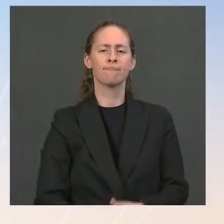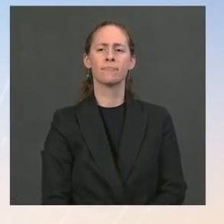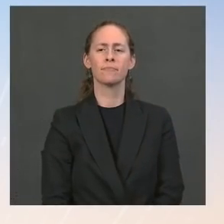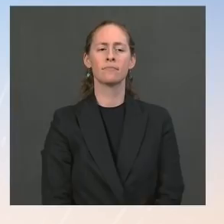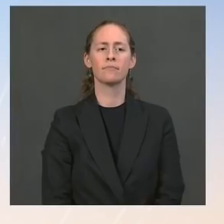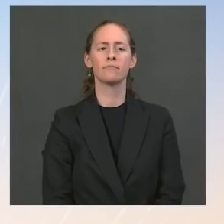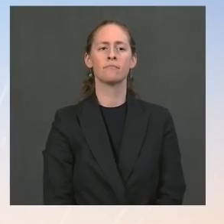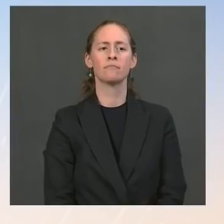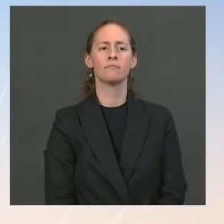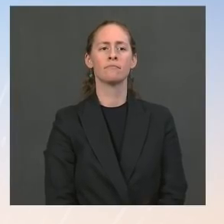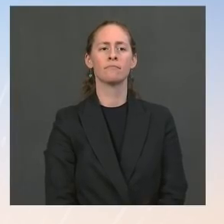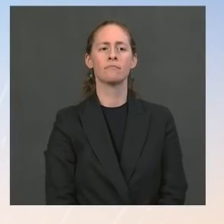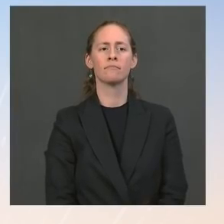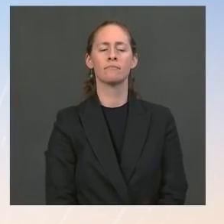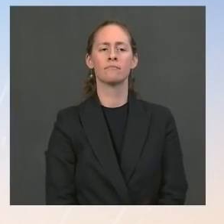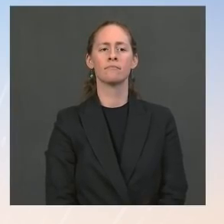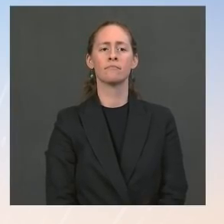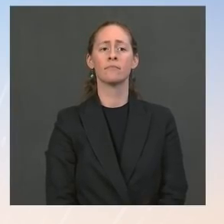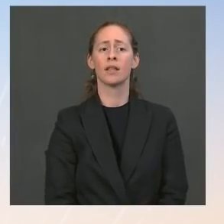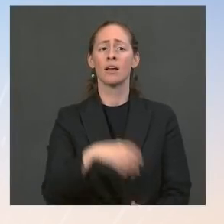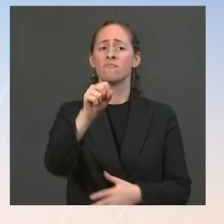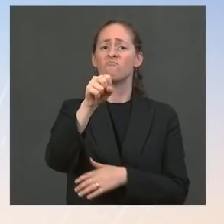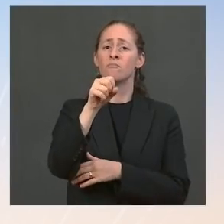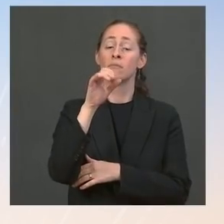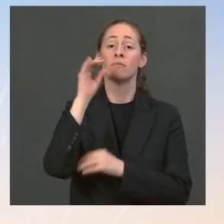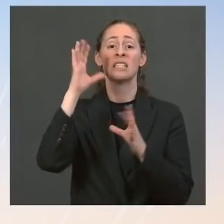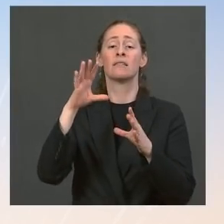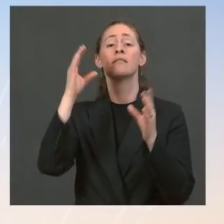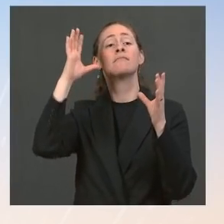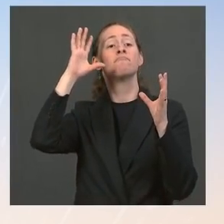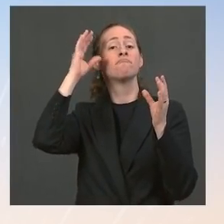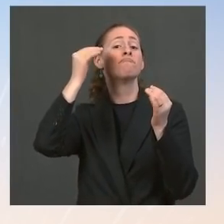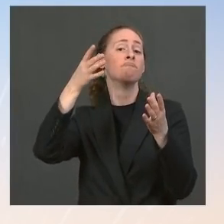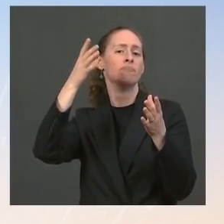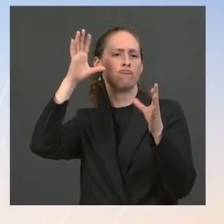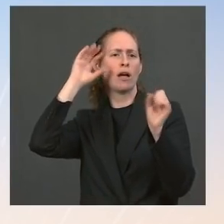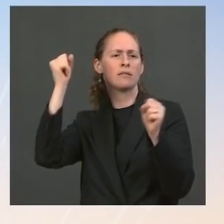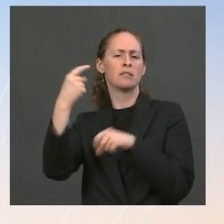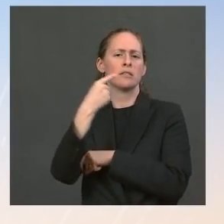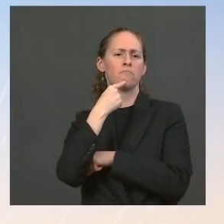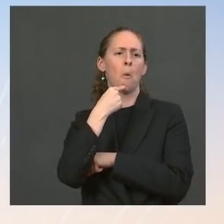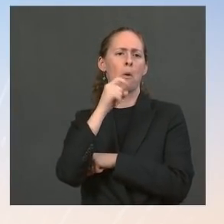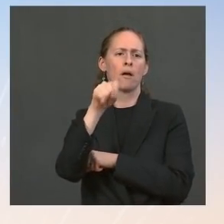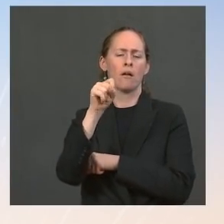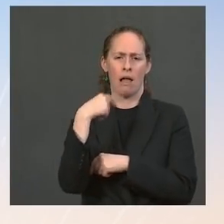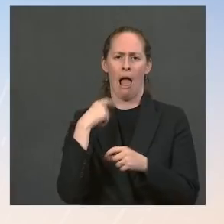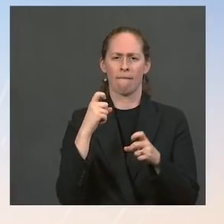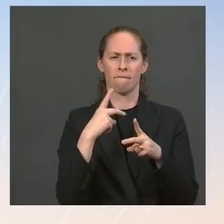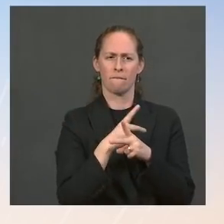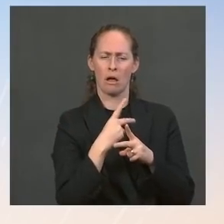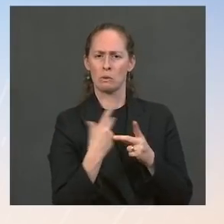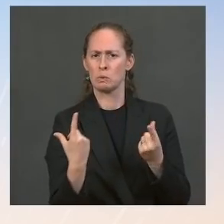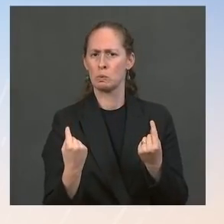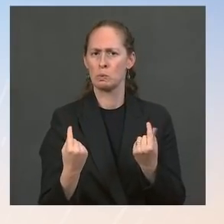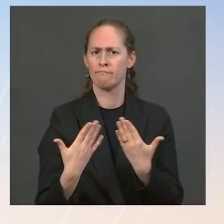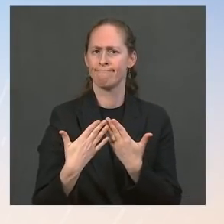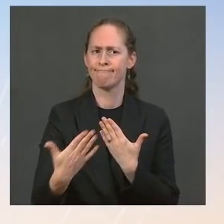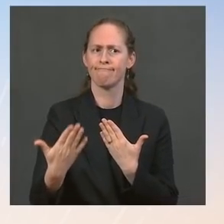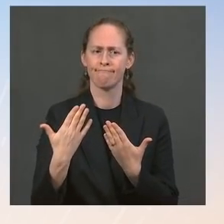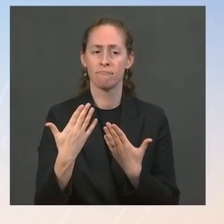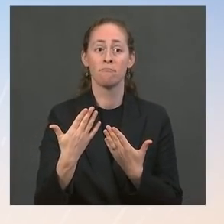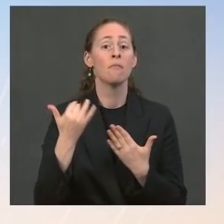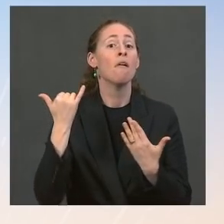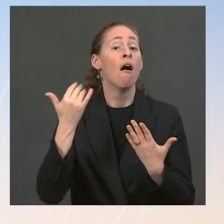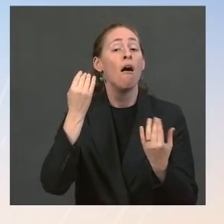package. That's disappointing to the president as well. So clearly now we need to figure out what the vehicle forward is. I would say the president's plan